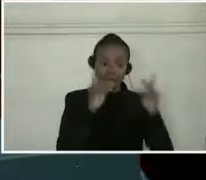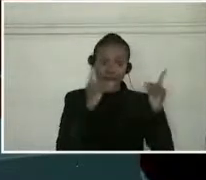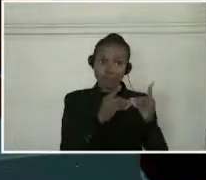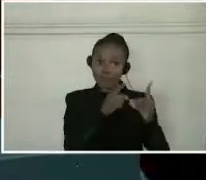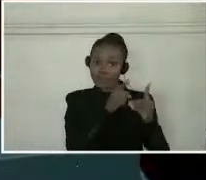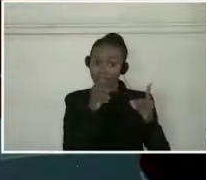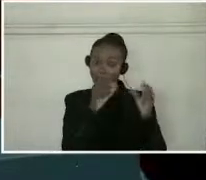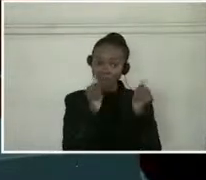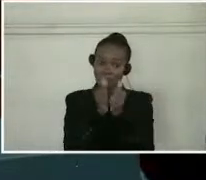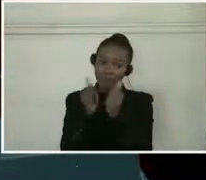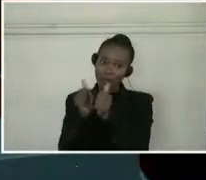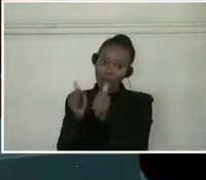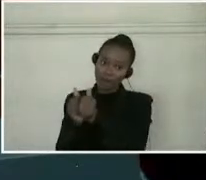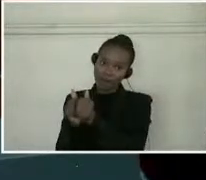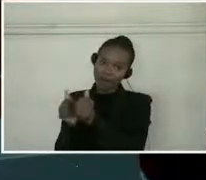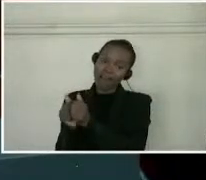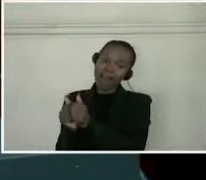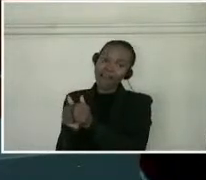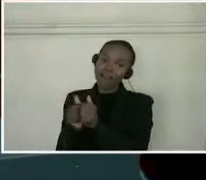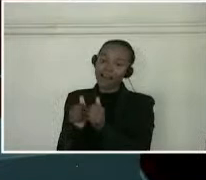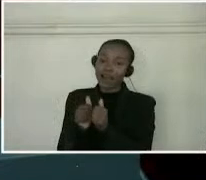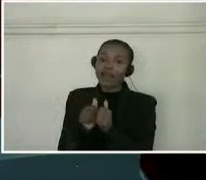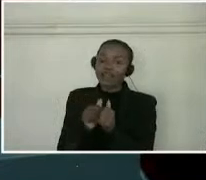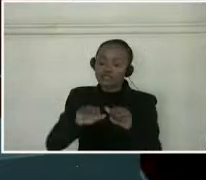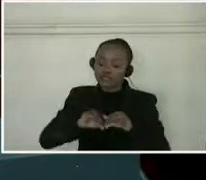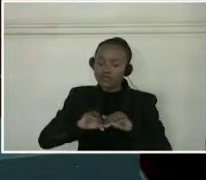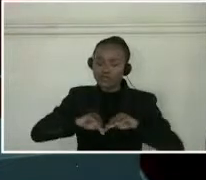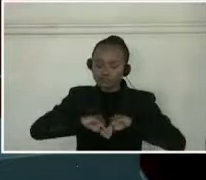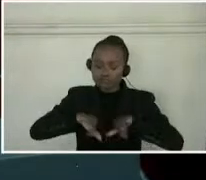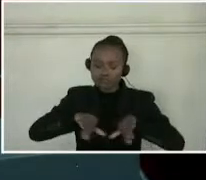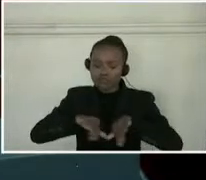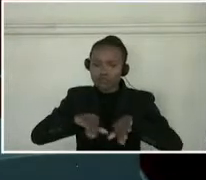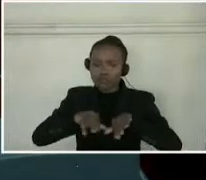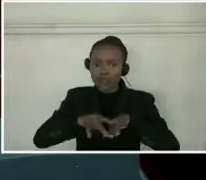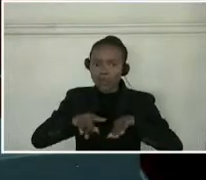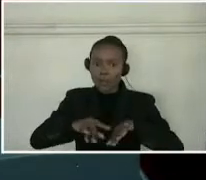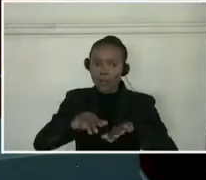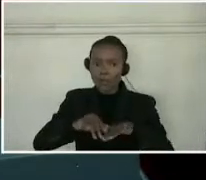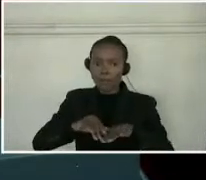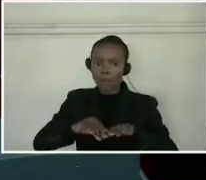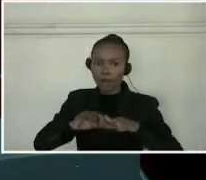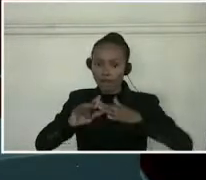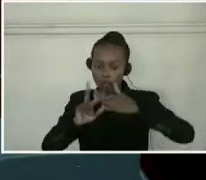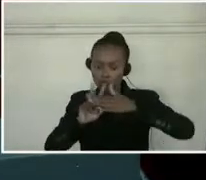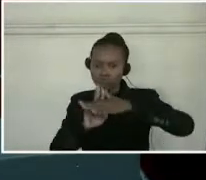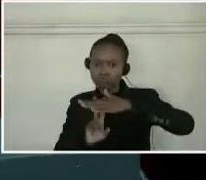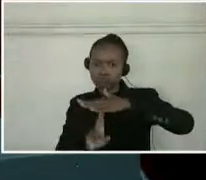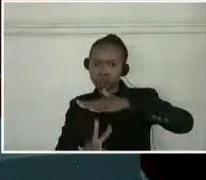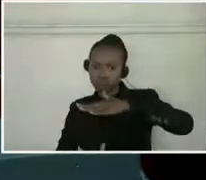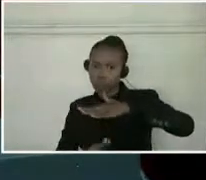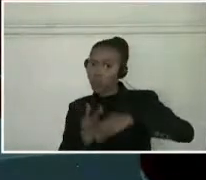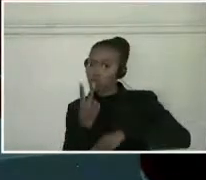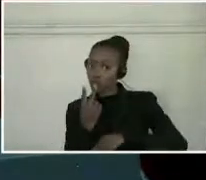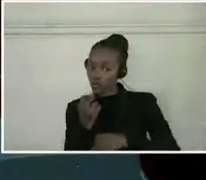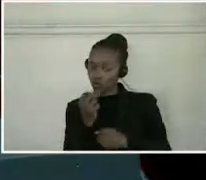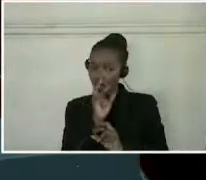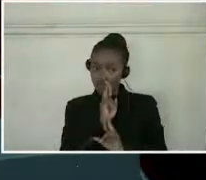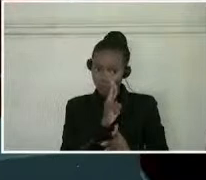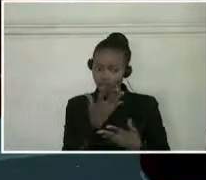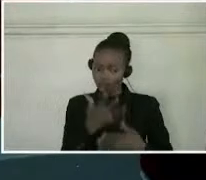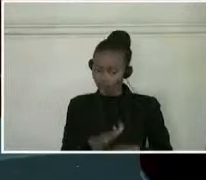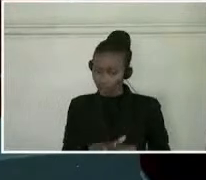aquatics and wasulu natal lifesaving will continue with their water safety and learn to swim